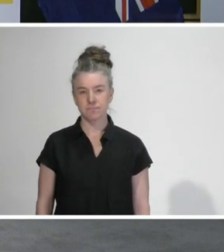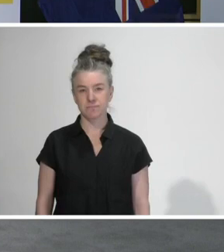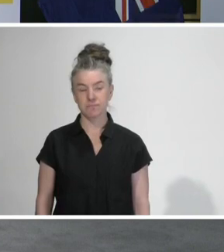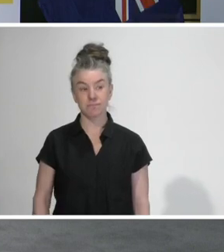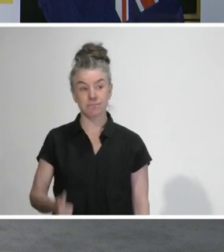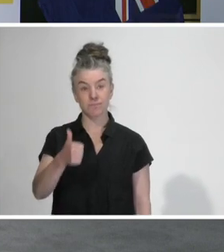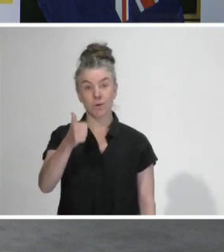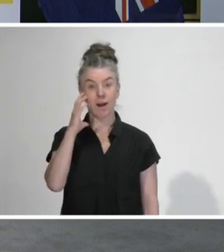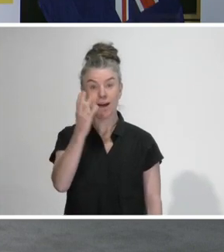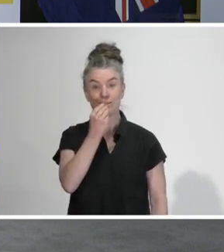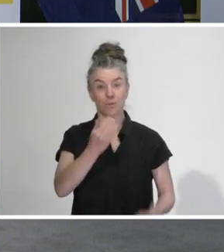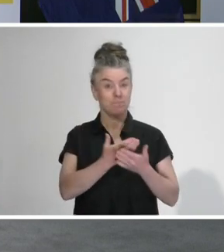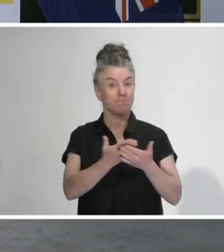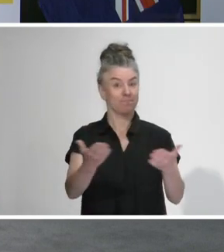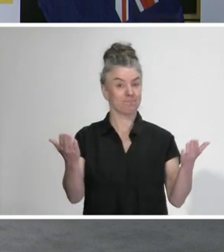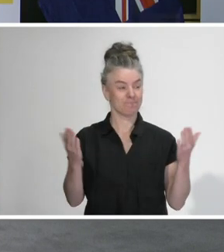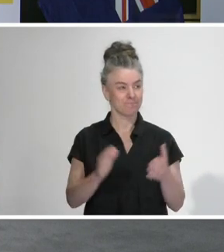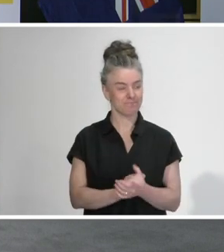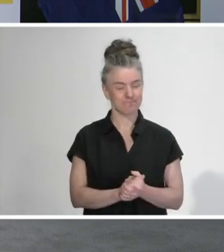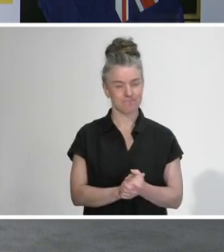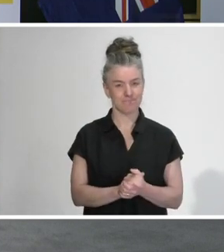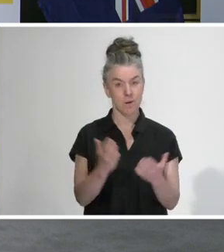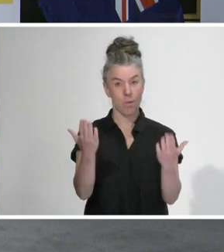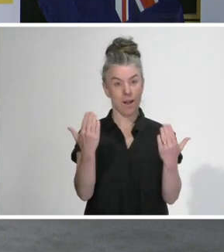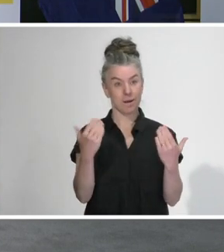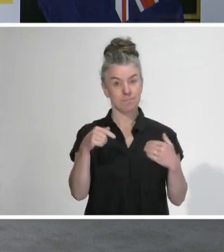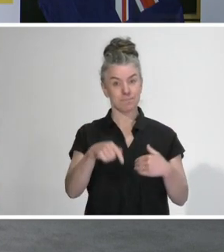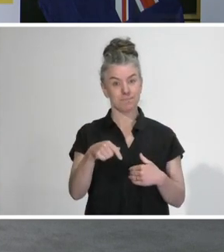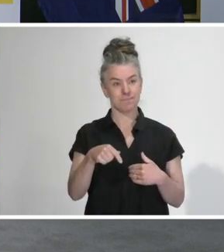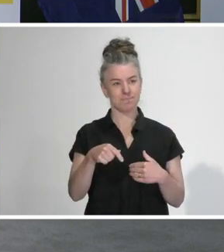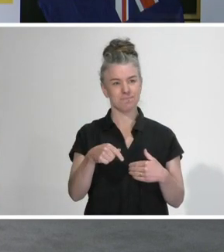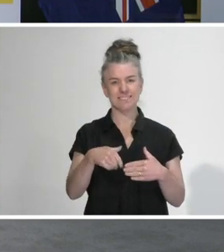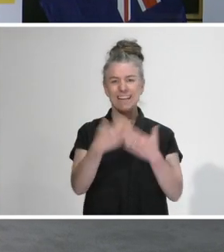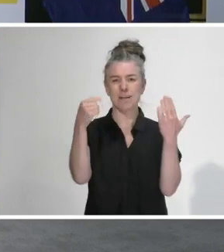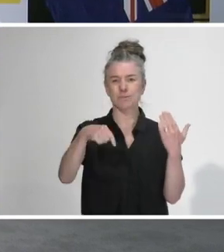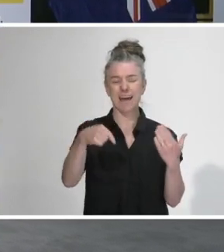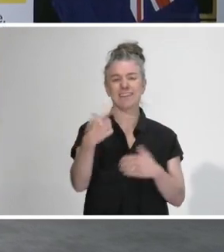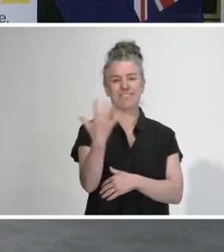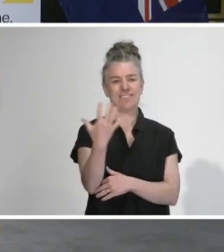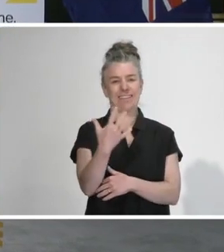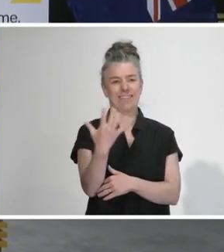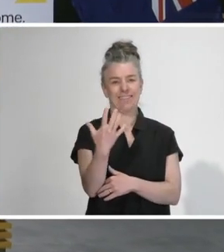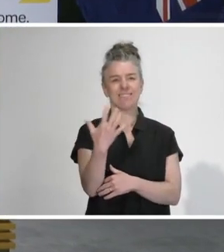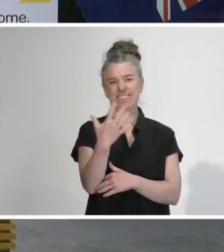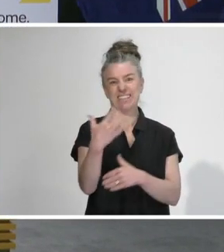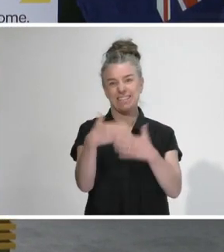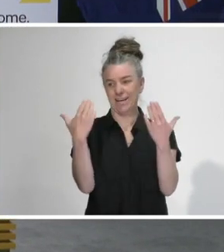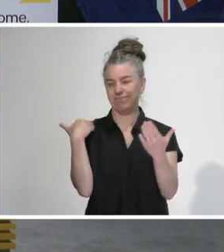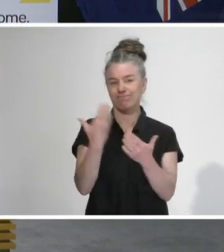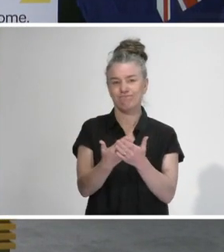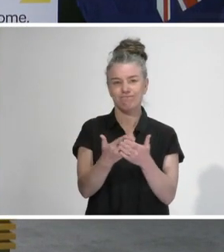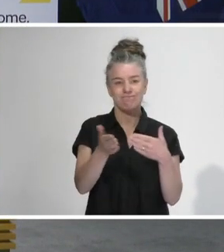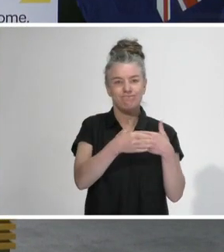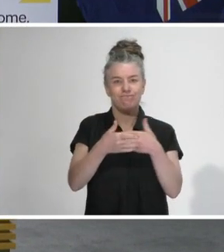Good afternoon, everyone. Welcome to day 15. I'm going to start by handing over to Dr. Bloomfield to give us